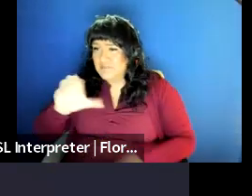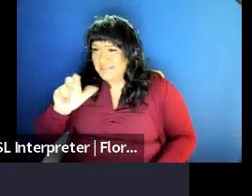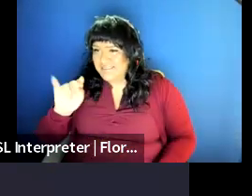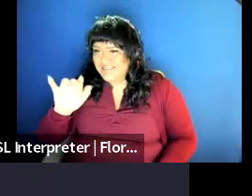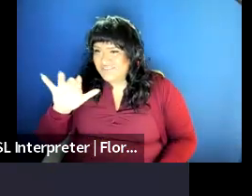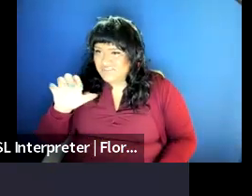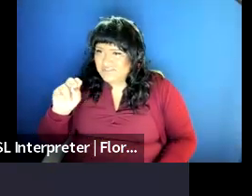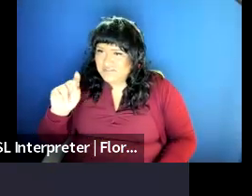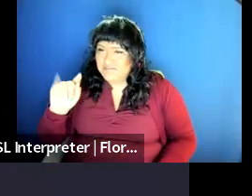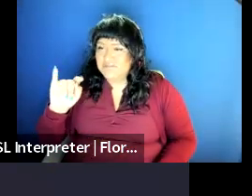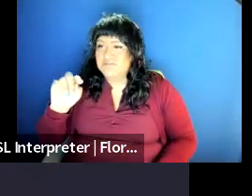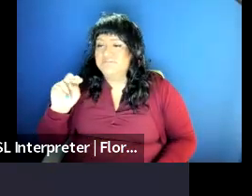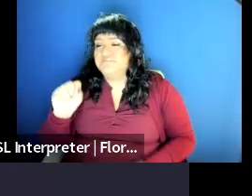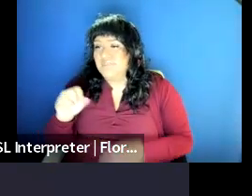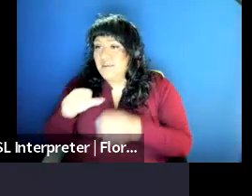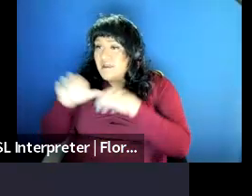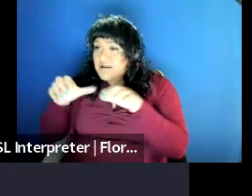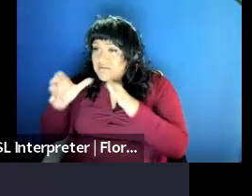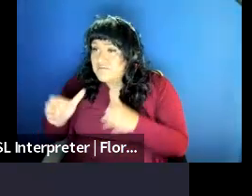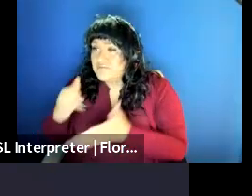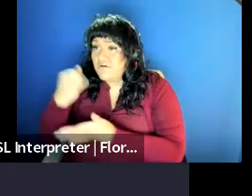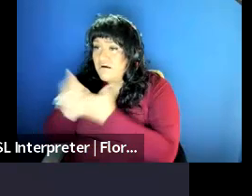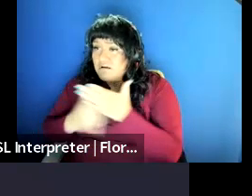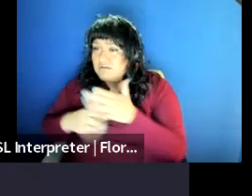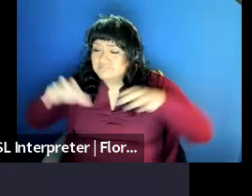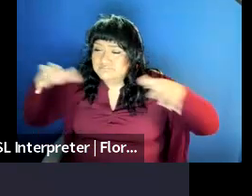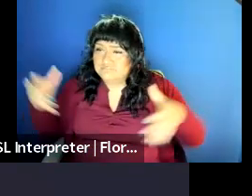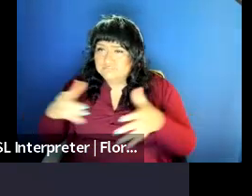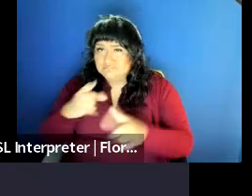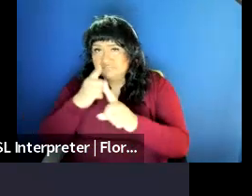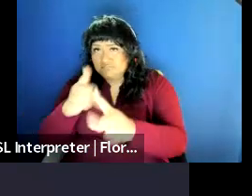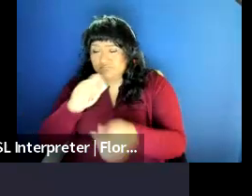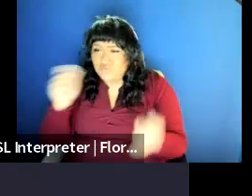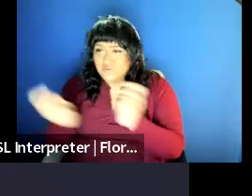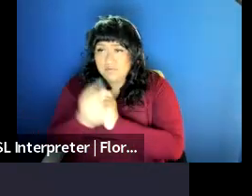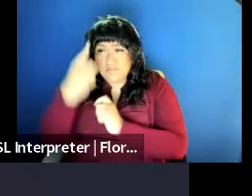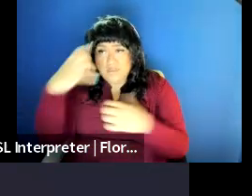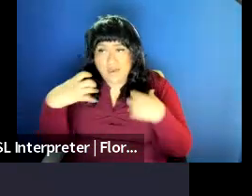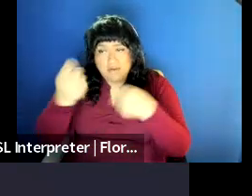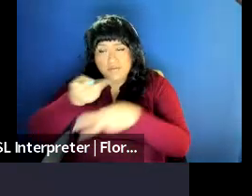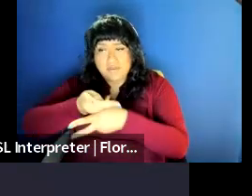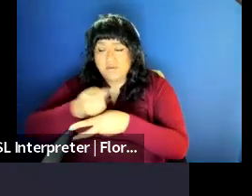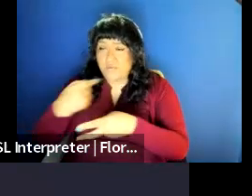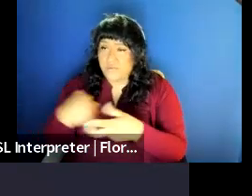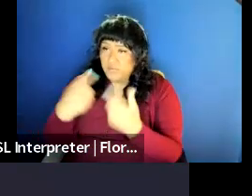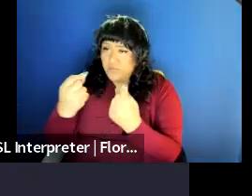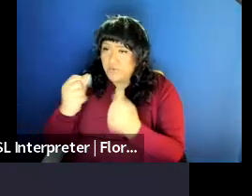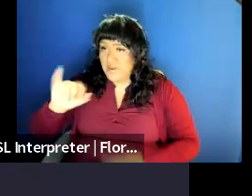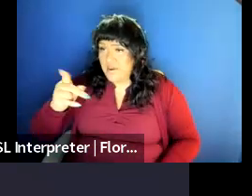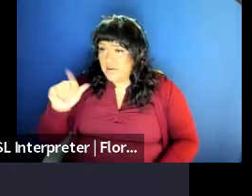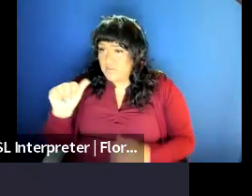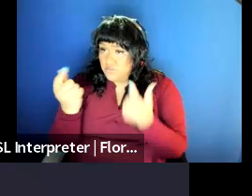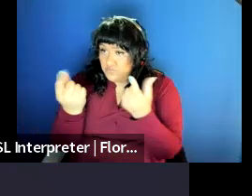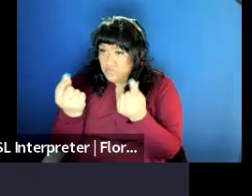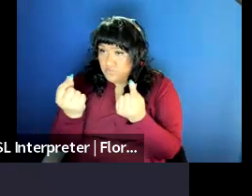And we've all come together with a shared vision of transforming mental health care. And what we do at IDHA is we advance critical, effective,